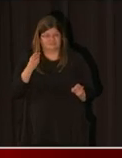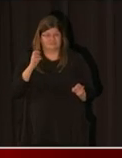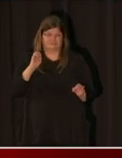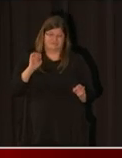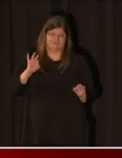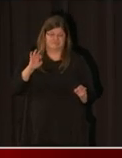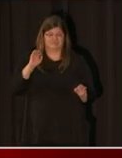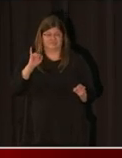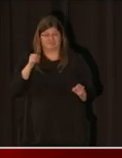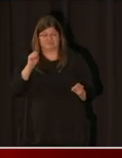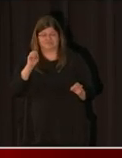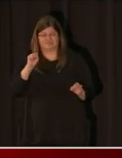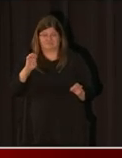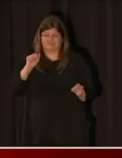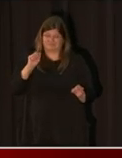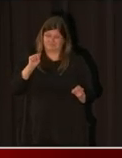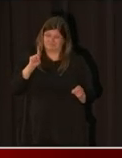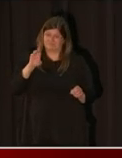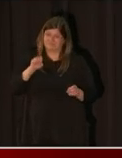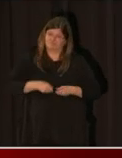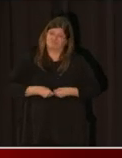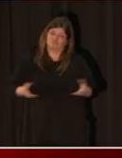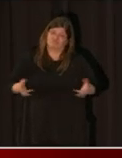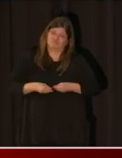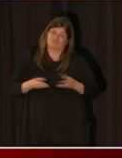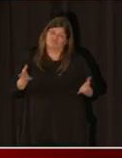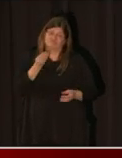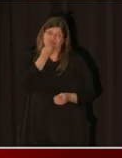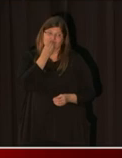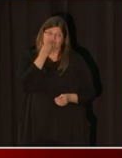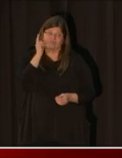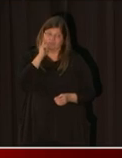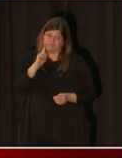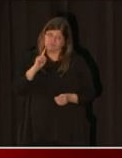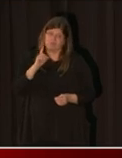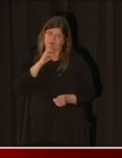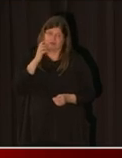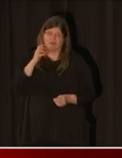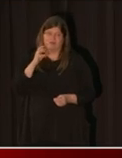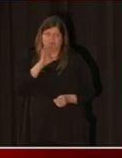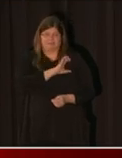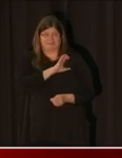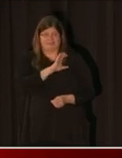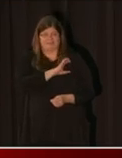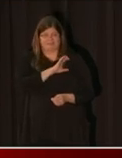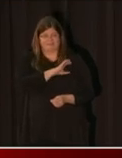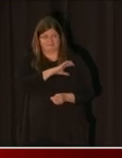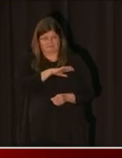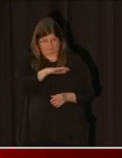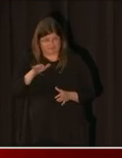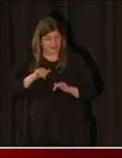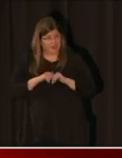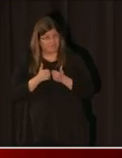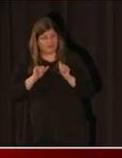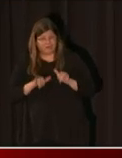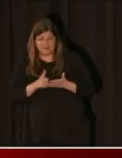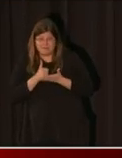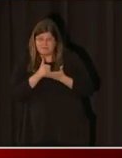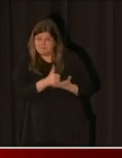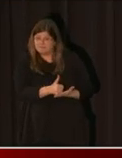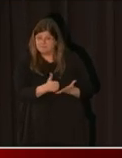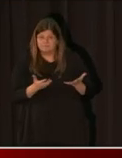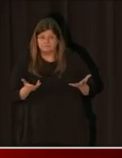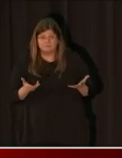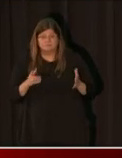our police officers. And one of the things that does, in addition to be unbelievably